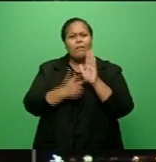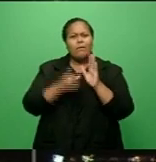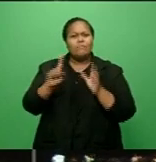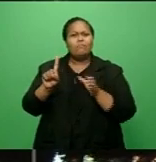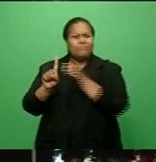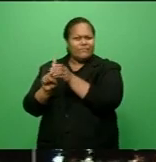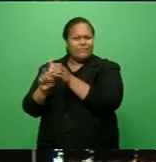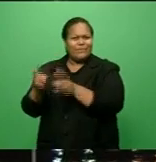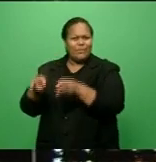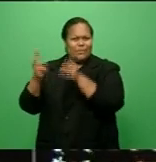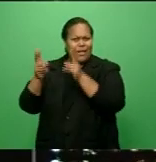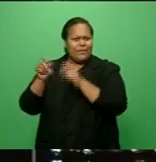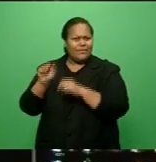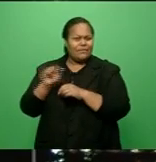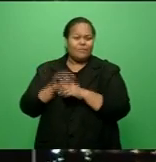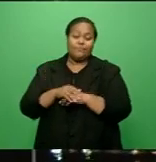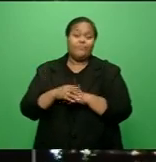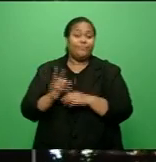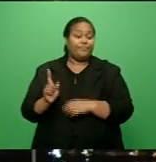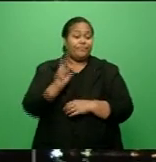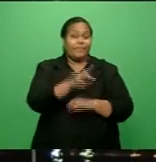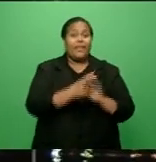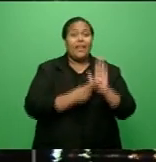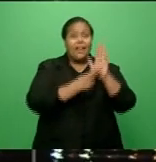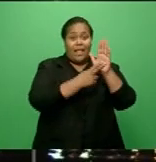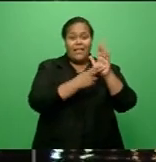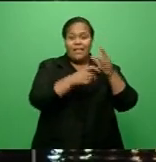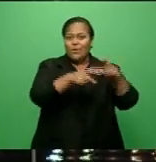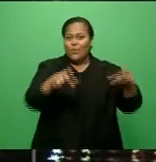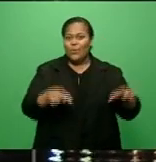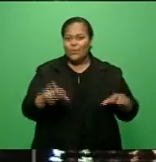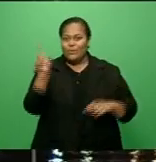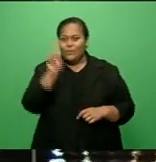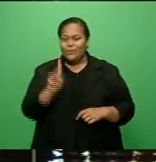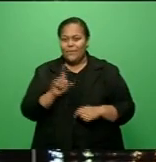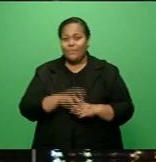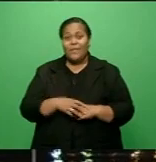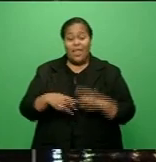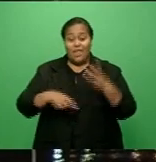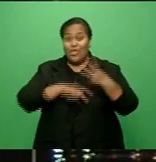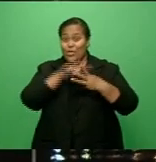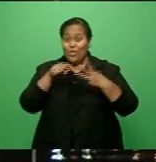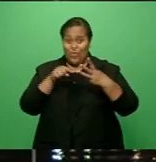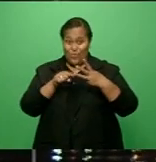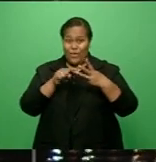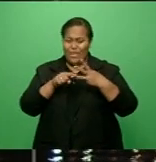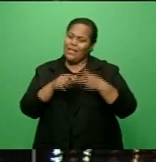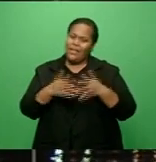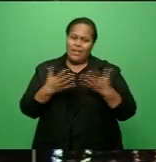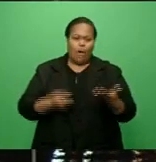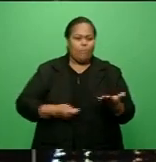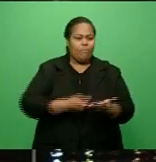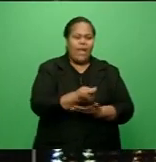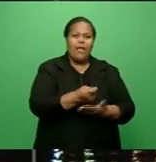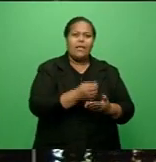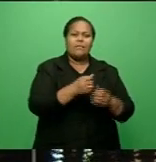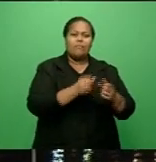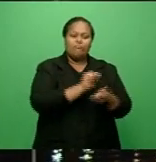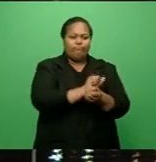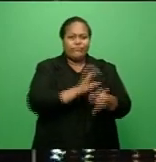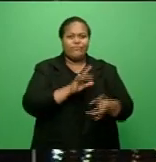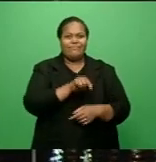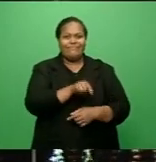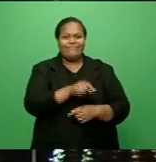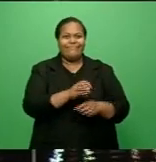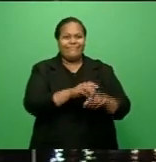resort appeared in the Nadi Magistrates Court today. The 3 who have been granted bail are former Fiji Sevens player Vatemo Ravovo,